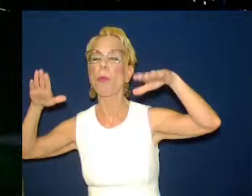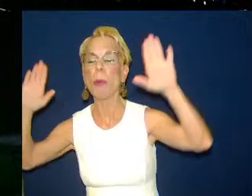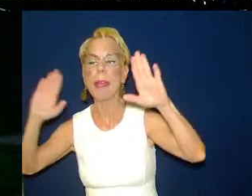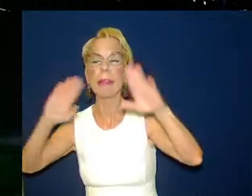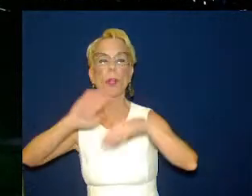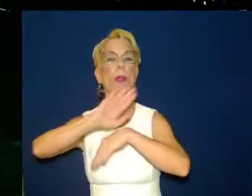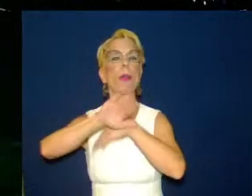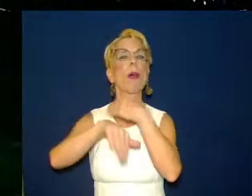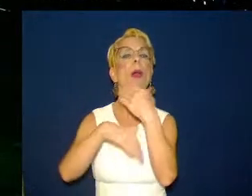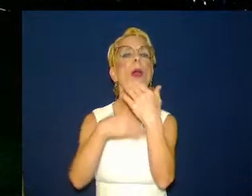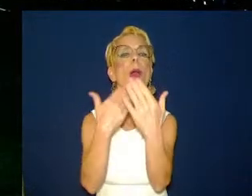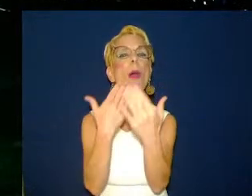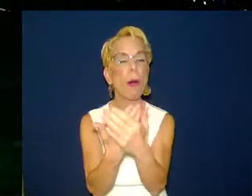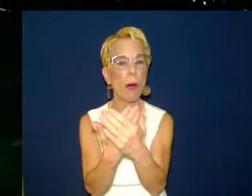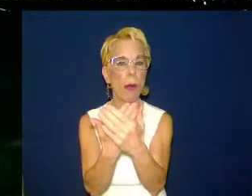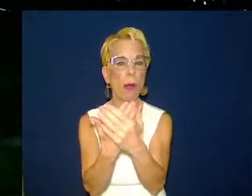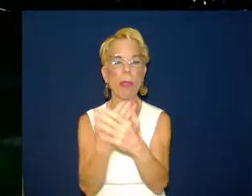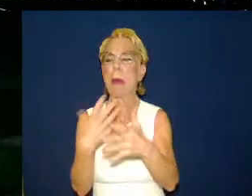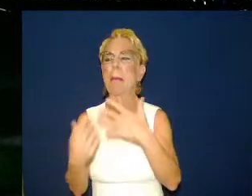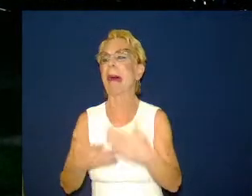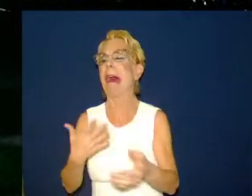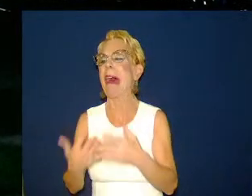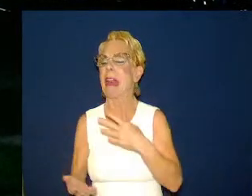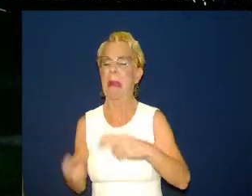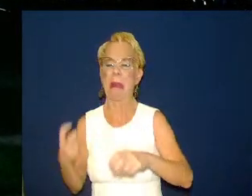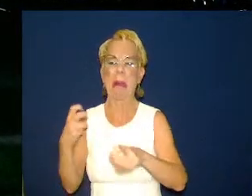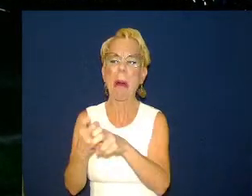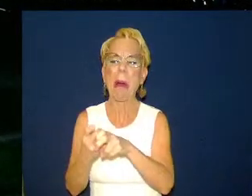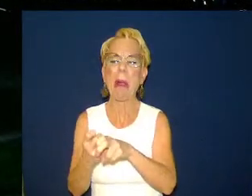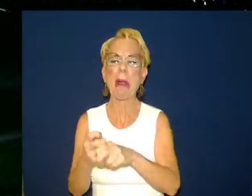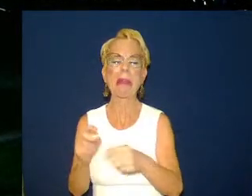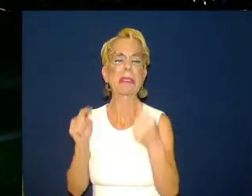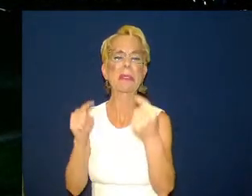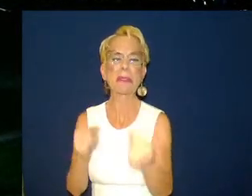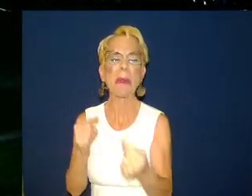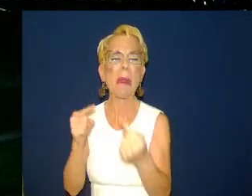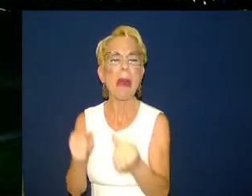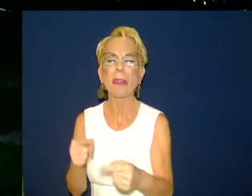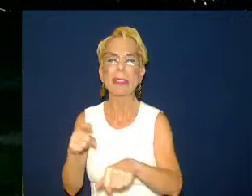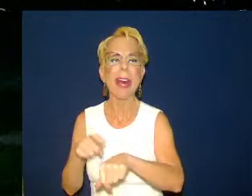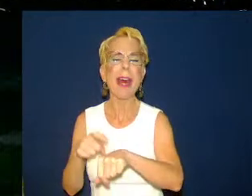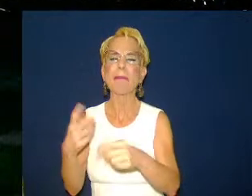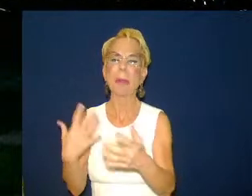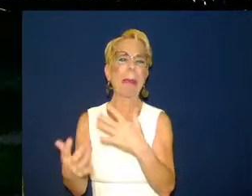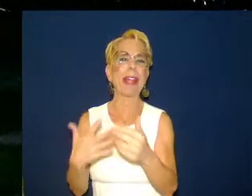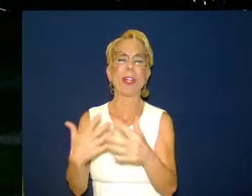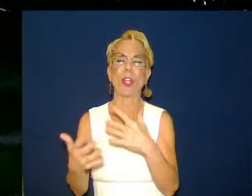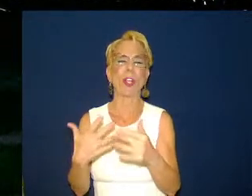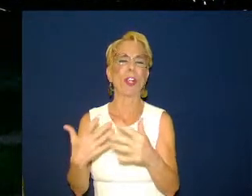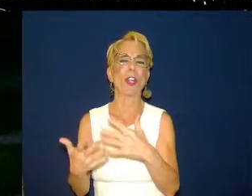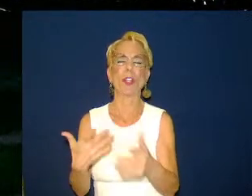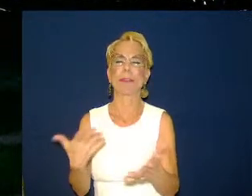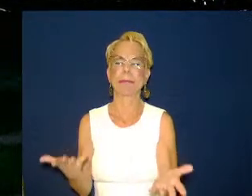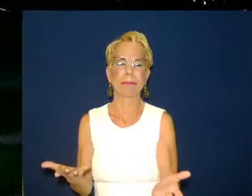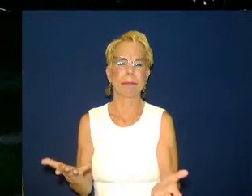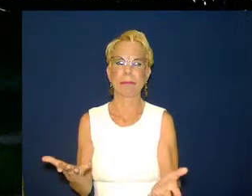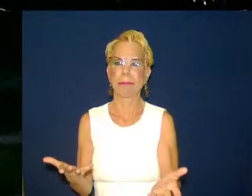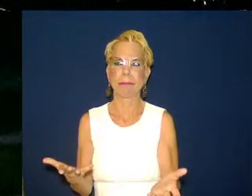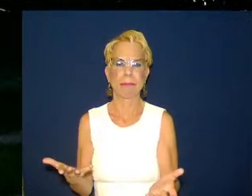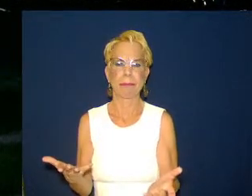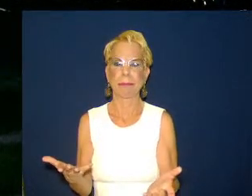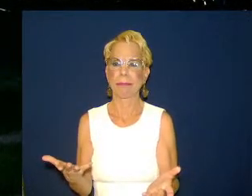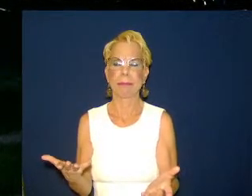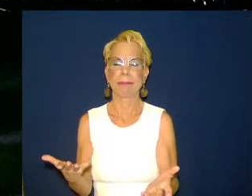Even during hard times, even during times of trial,